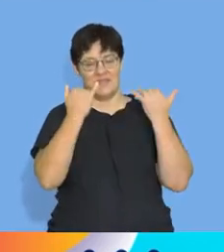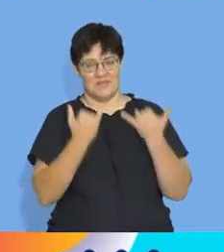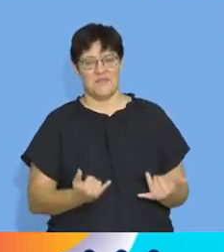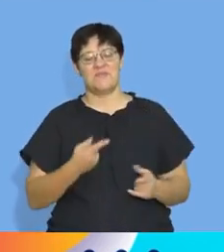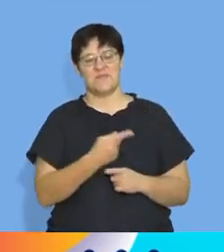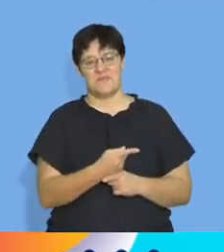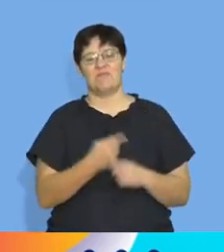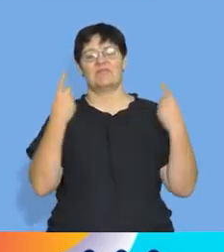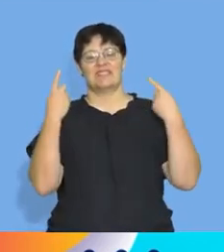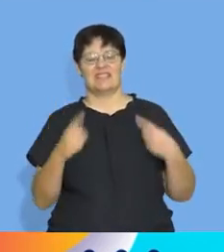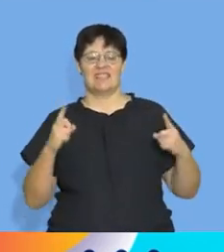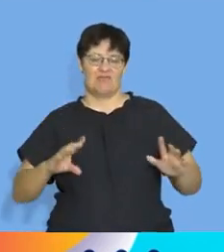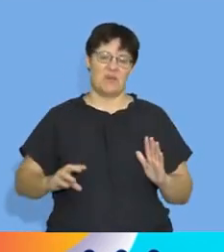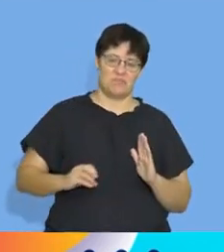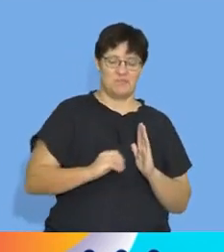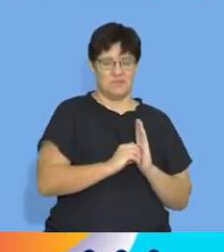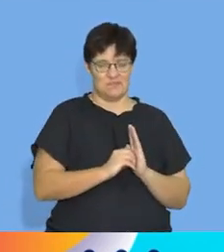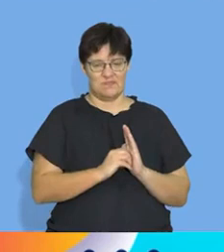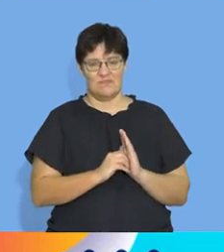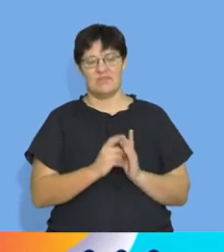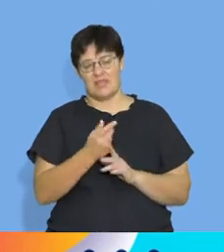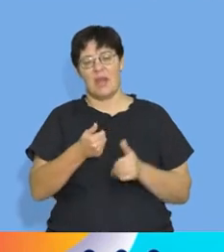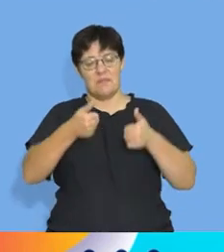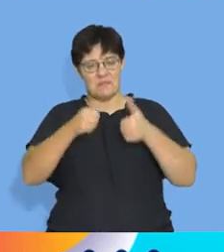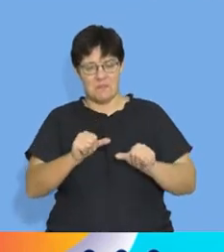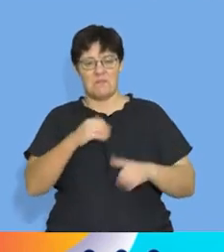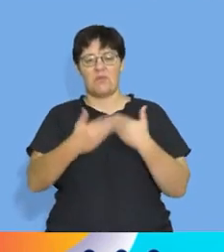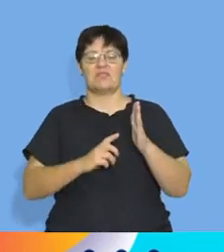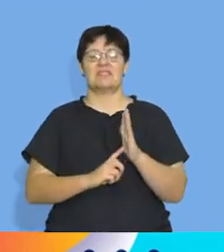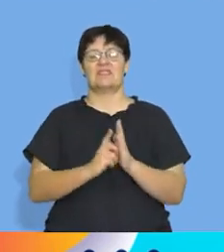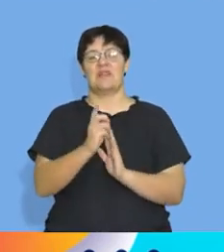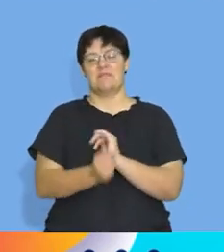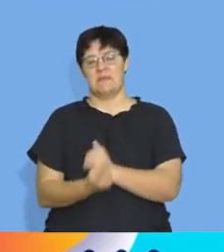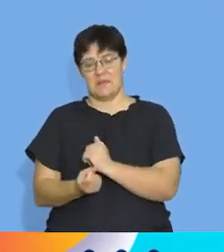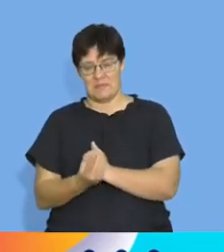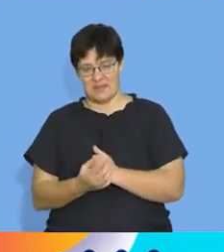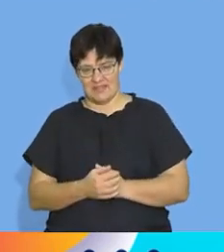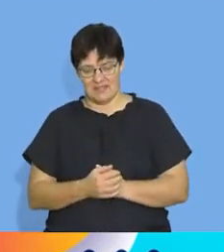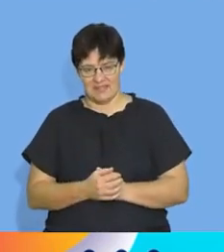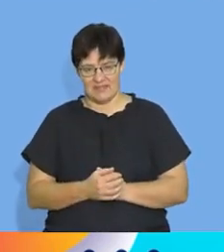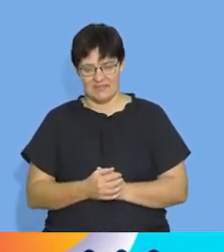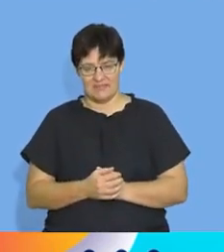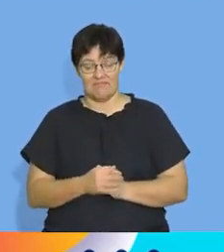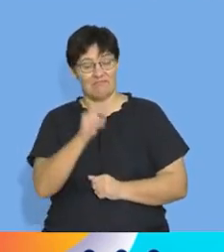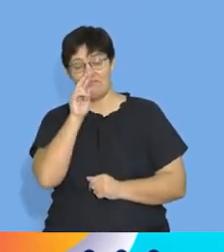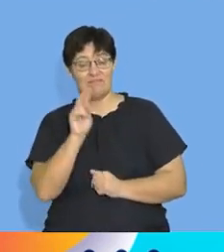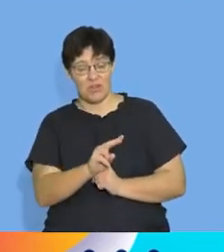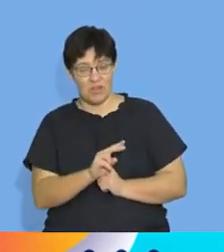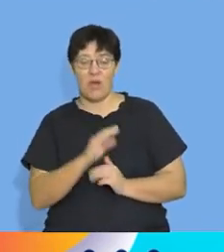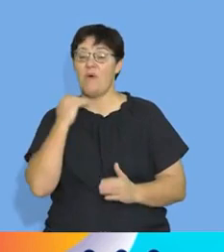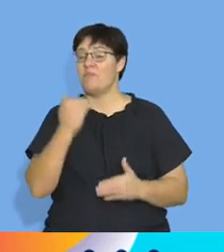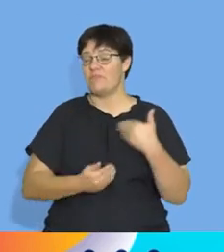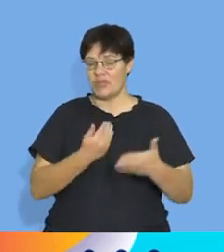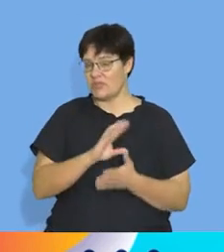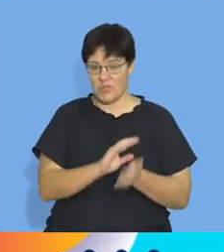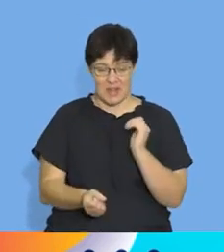that now there's successful attachment and we see the next process of development occurring. So guys, we've looked